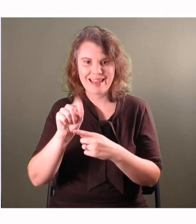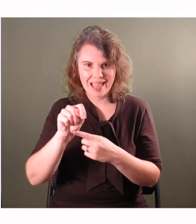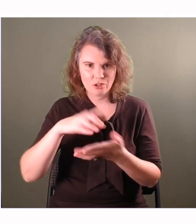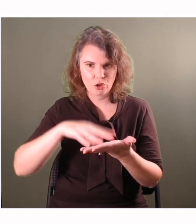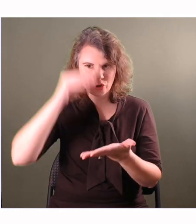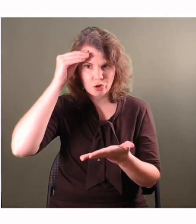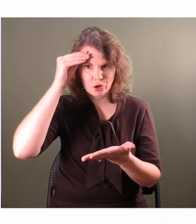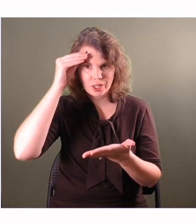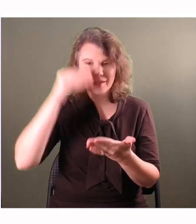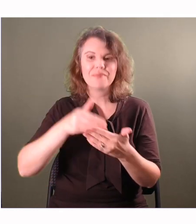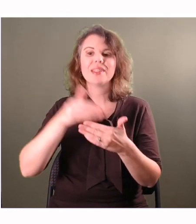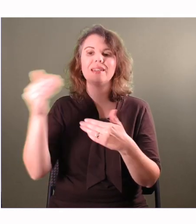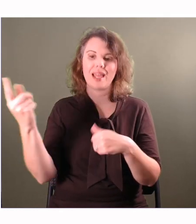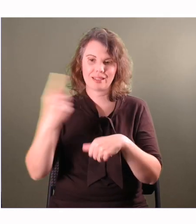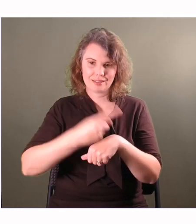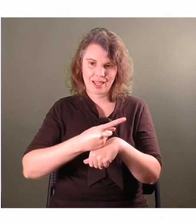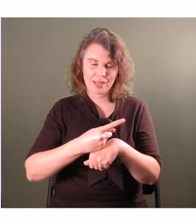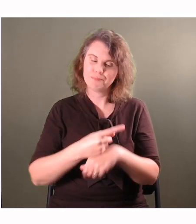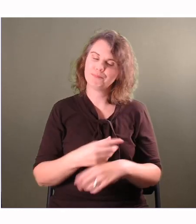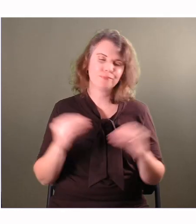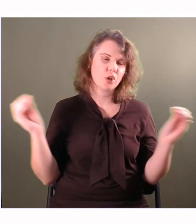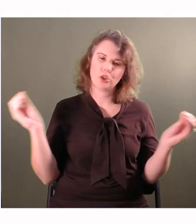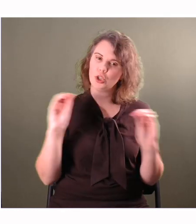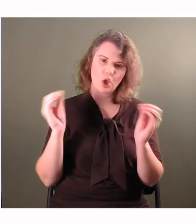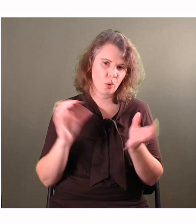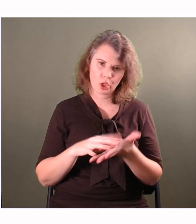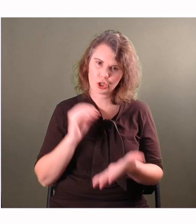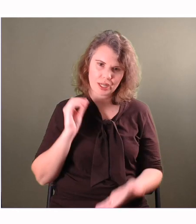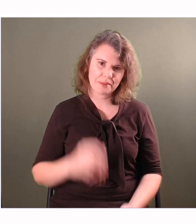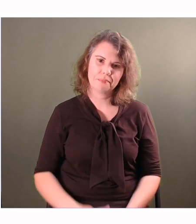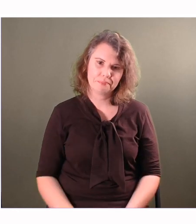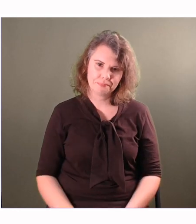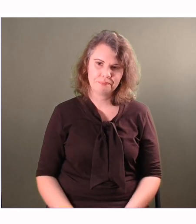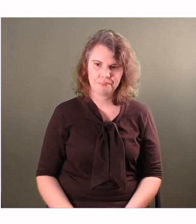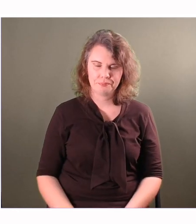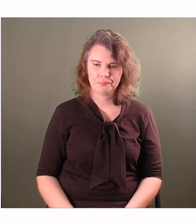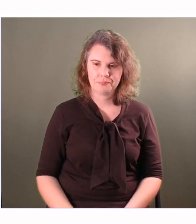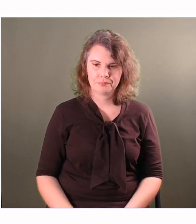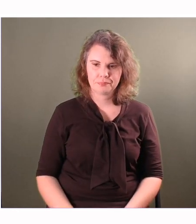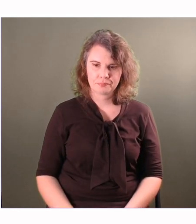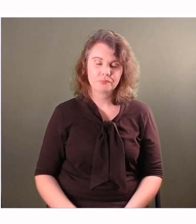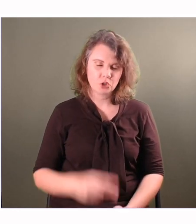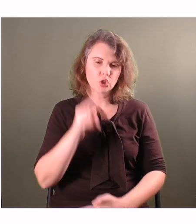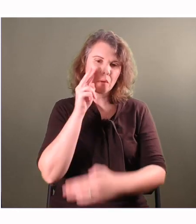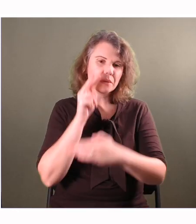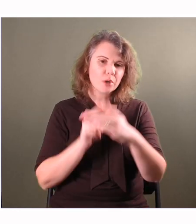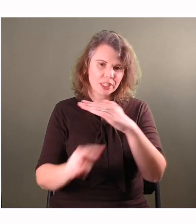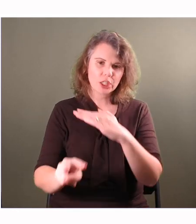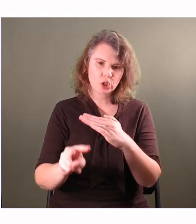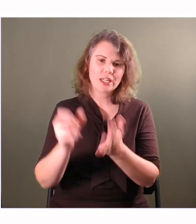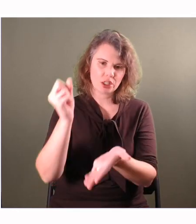day 2, when you interleave the items, is no learning at all. So therefore, the